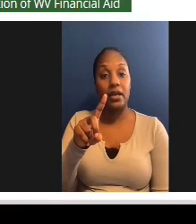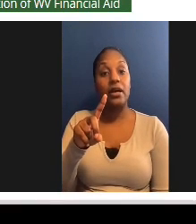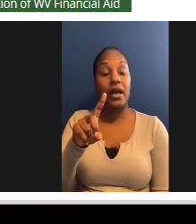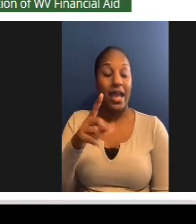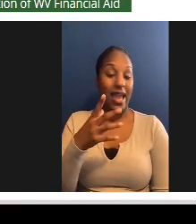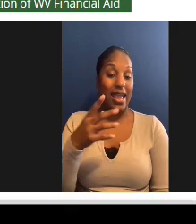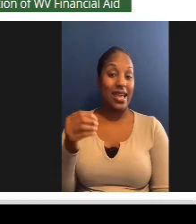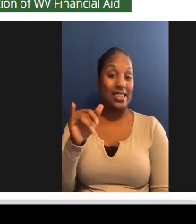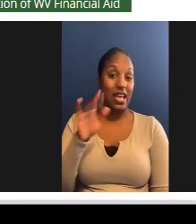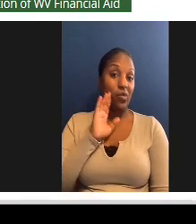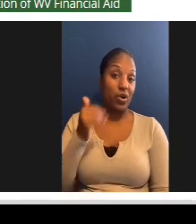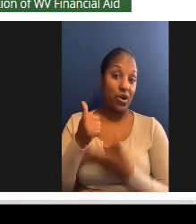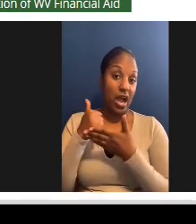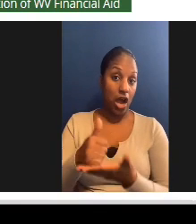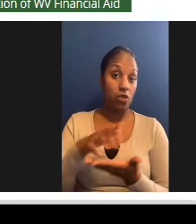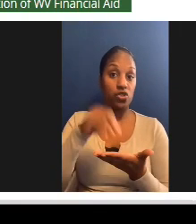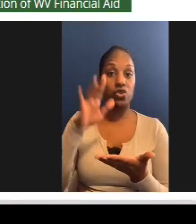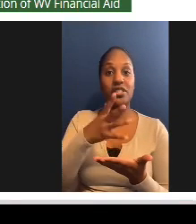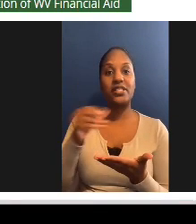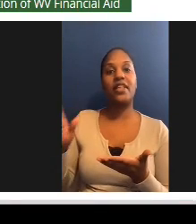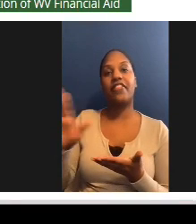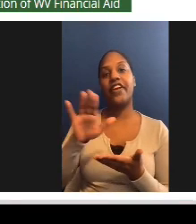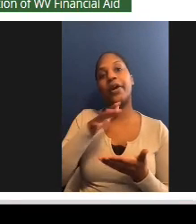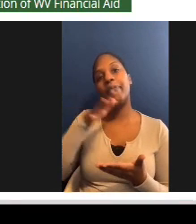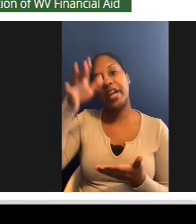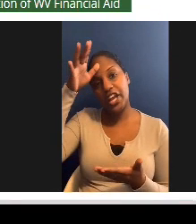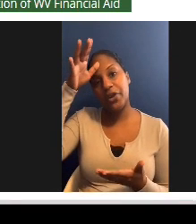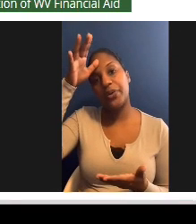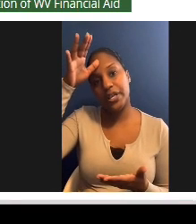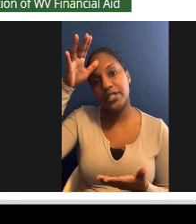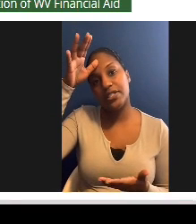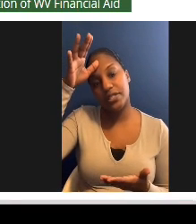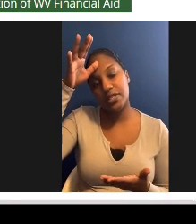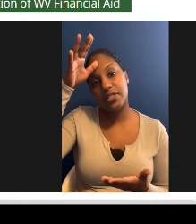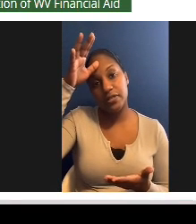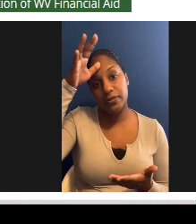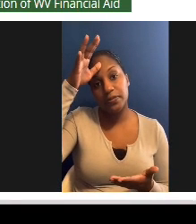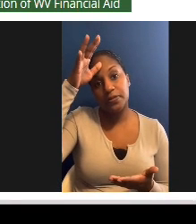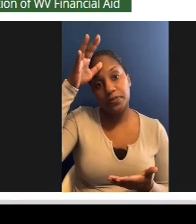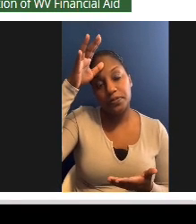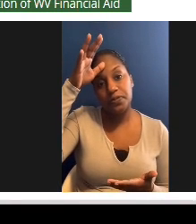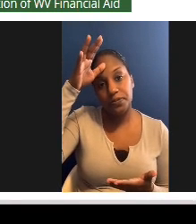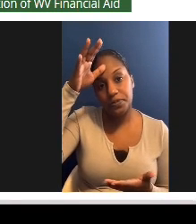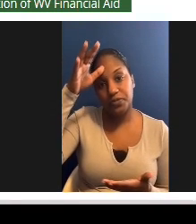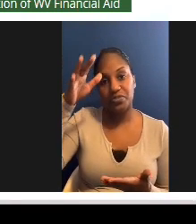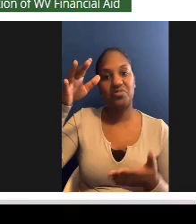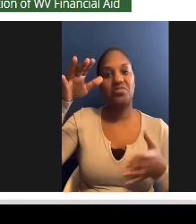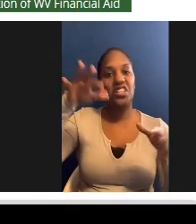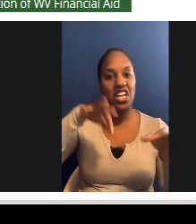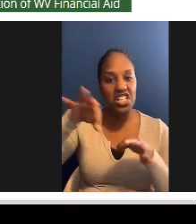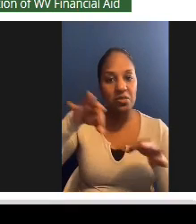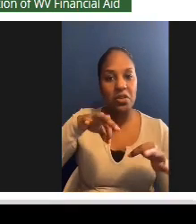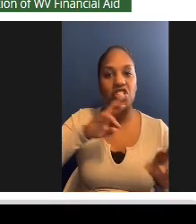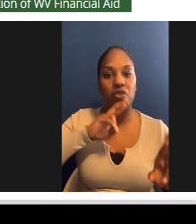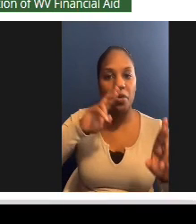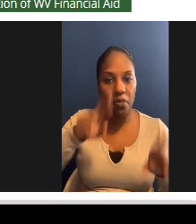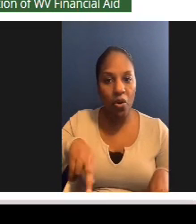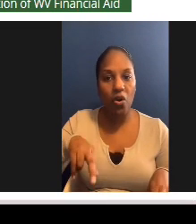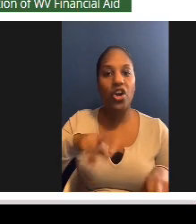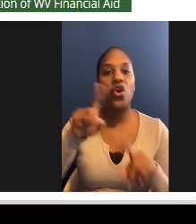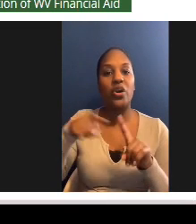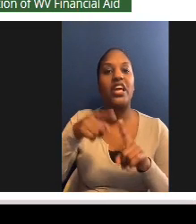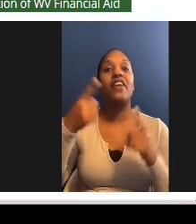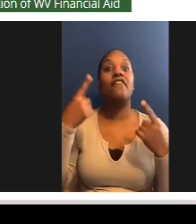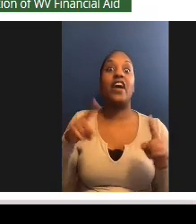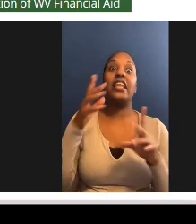helps students and their parents to explain that report when they finally get that back, because